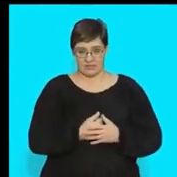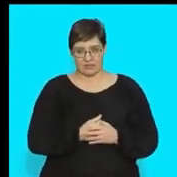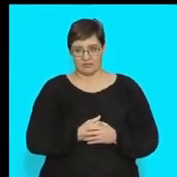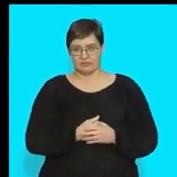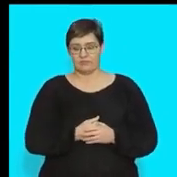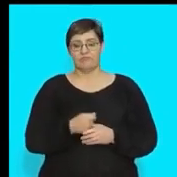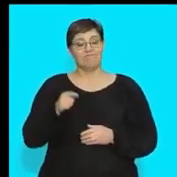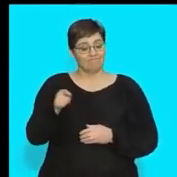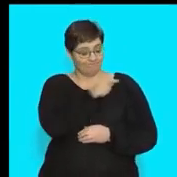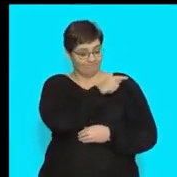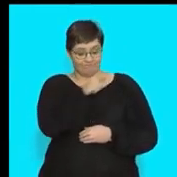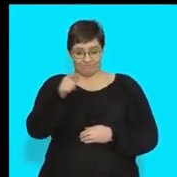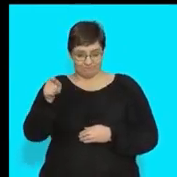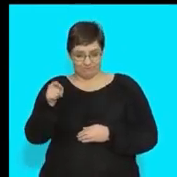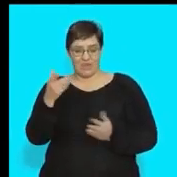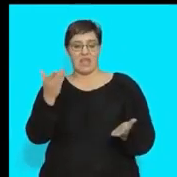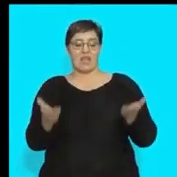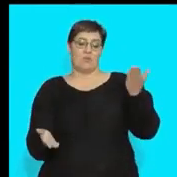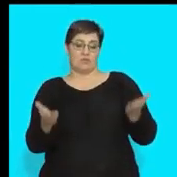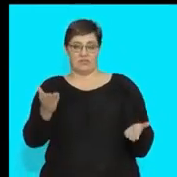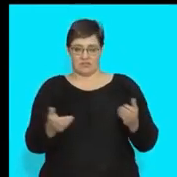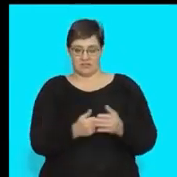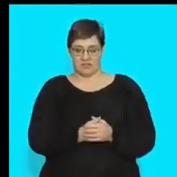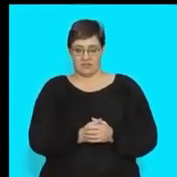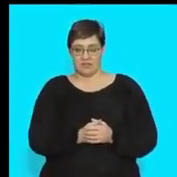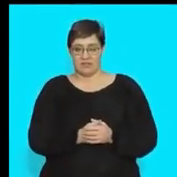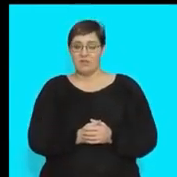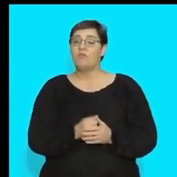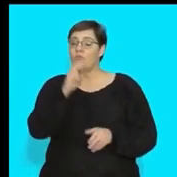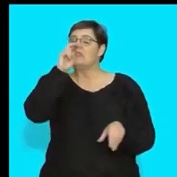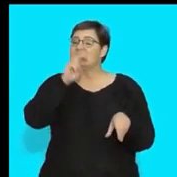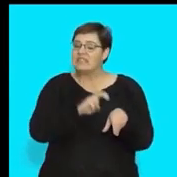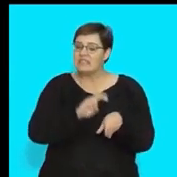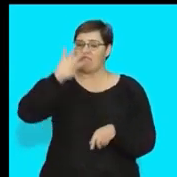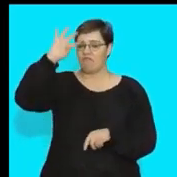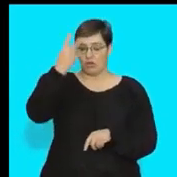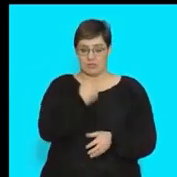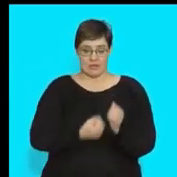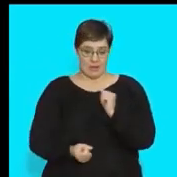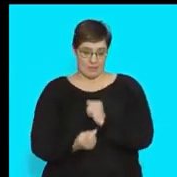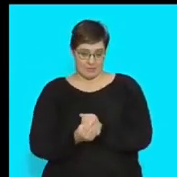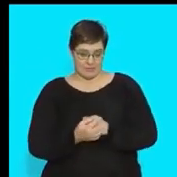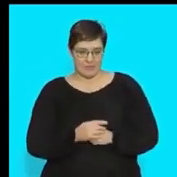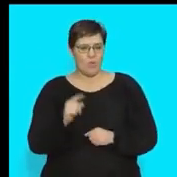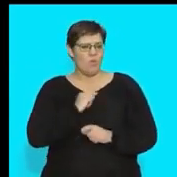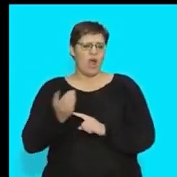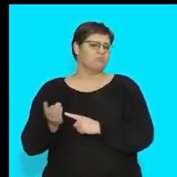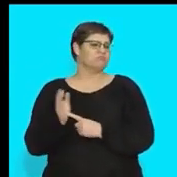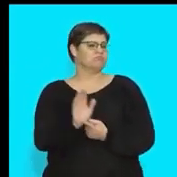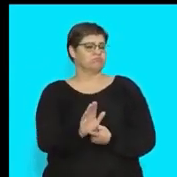is the equation that we need for photosynthesis, and the reason why I've put it up is